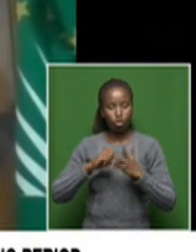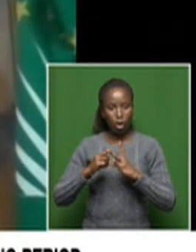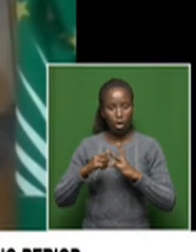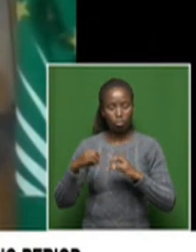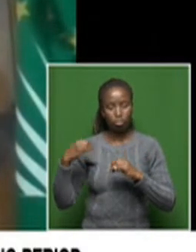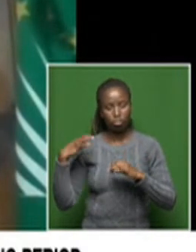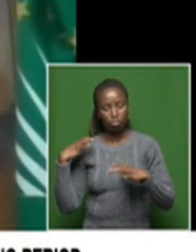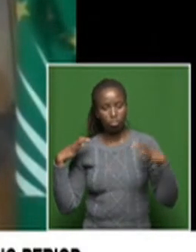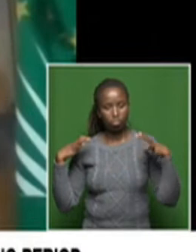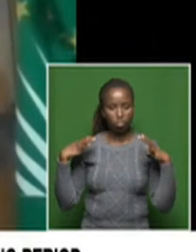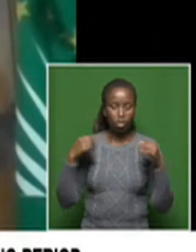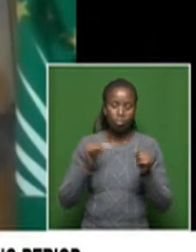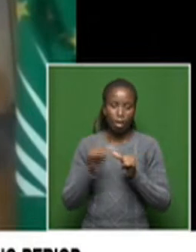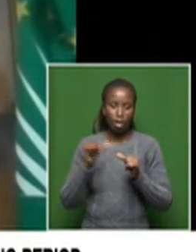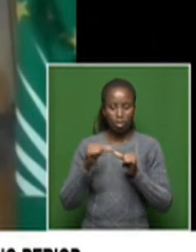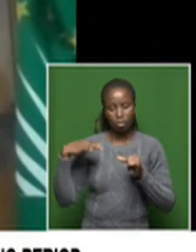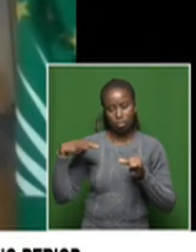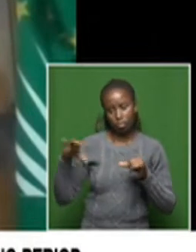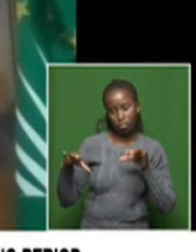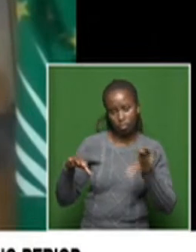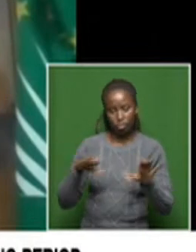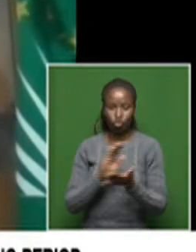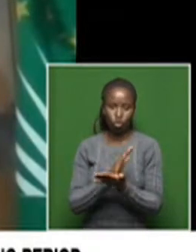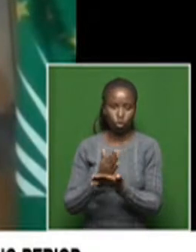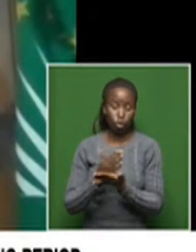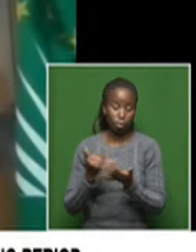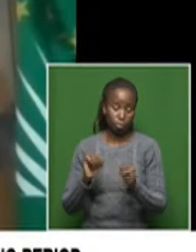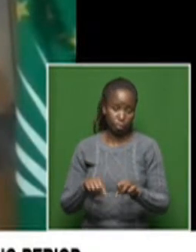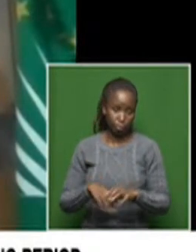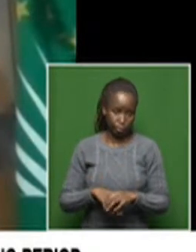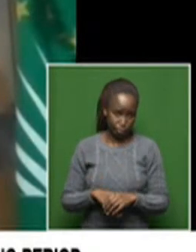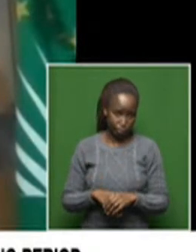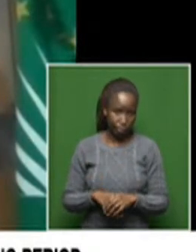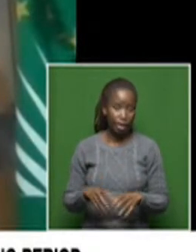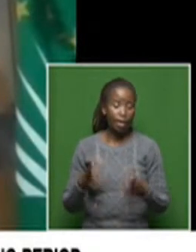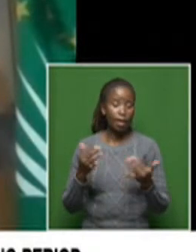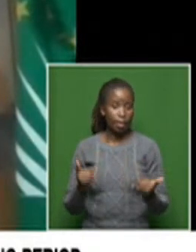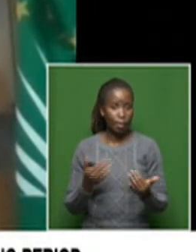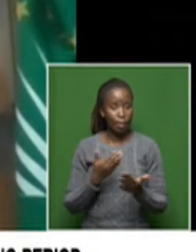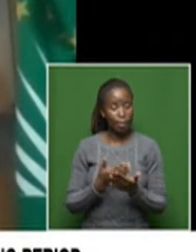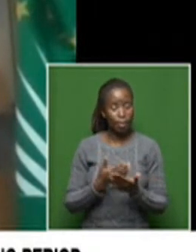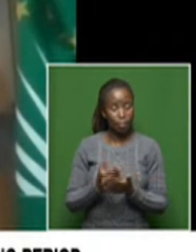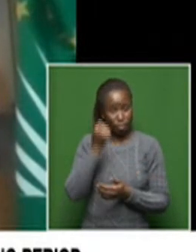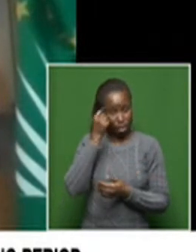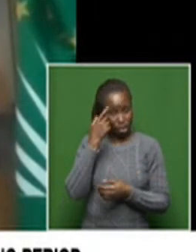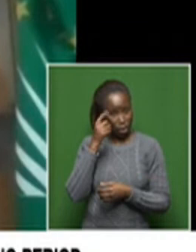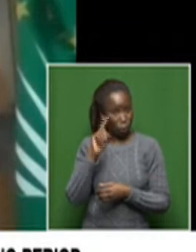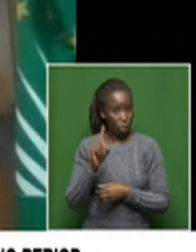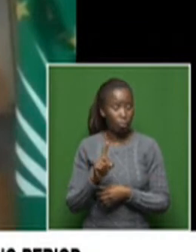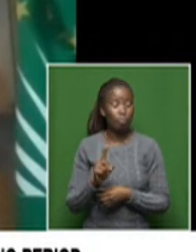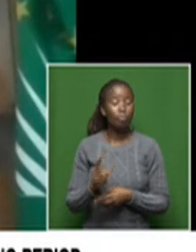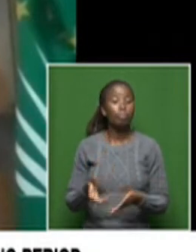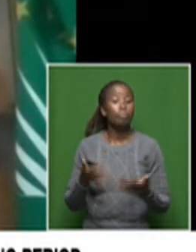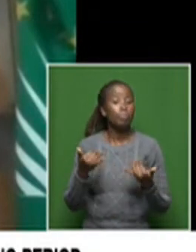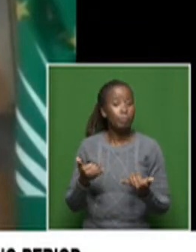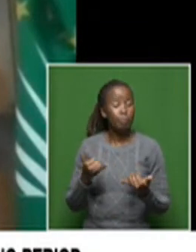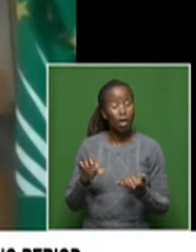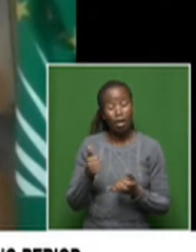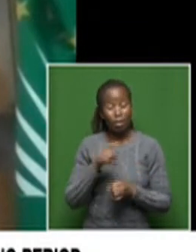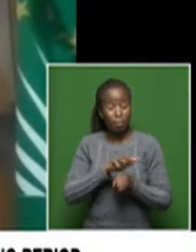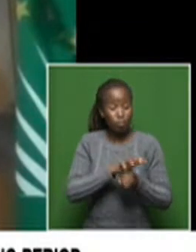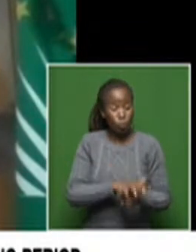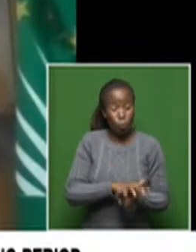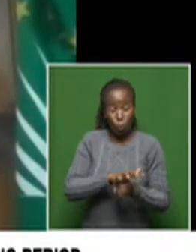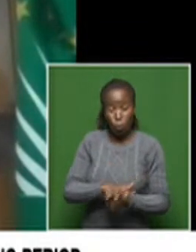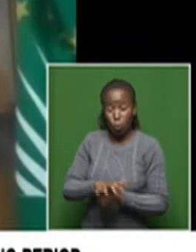are seriously under pressure. And this, you'd understand, maybe one of the things that I need to reflect on is that other pressures are brought